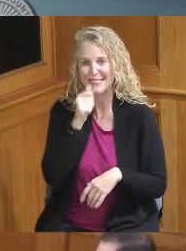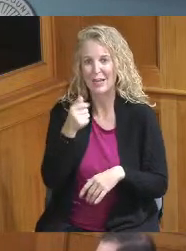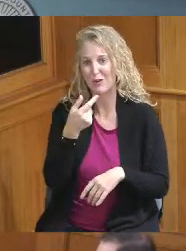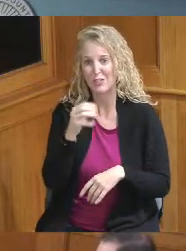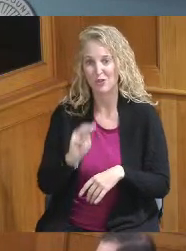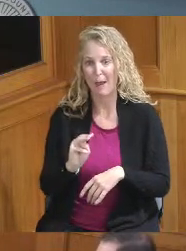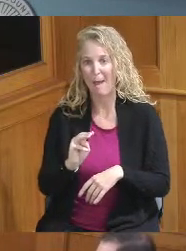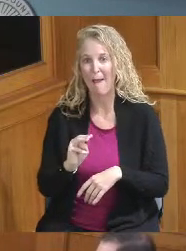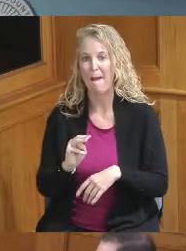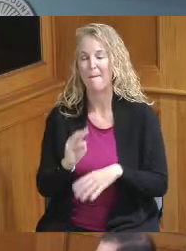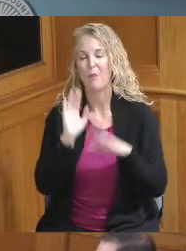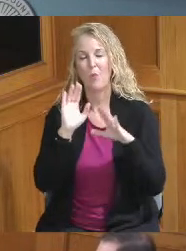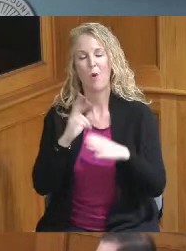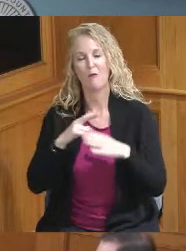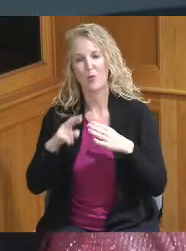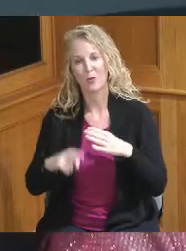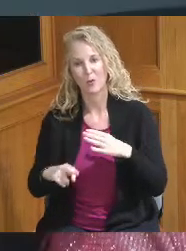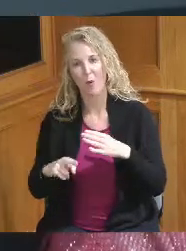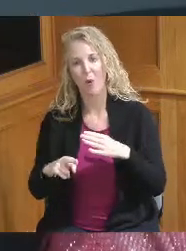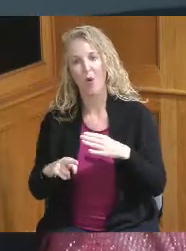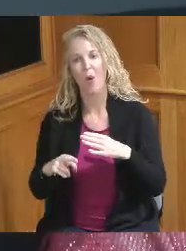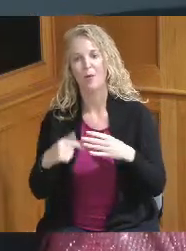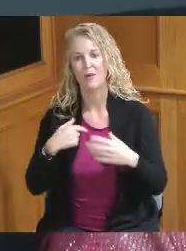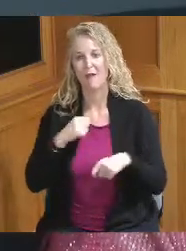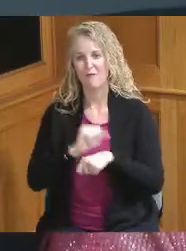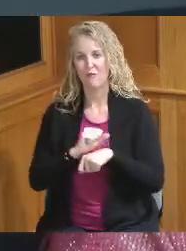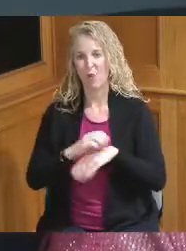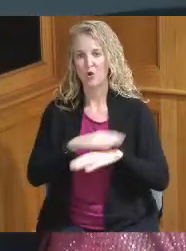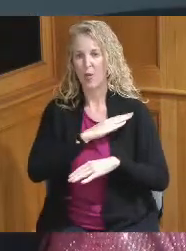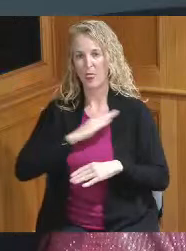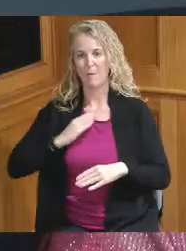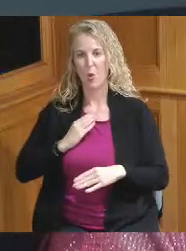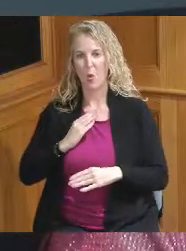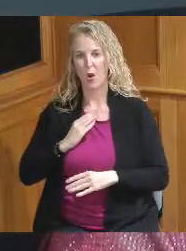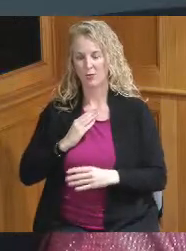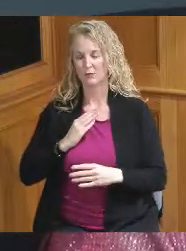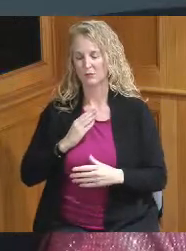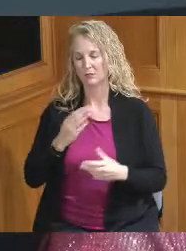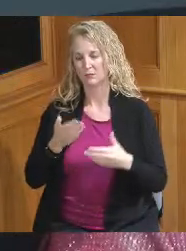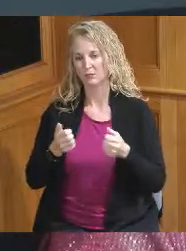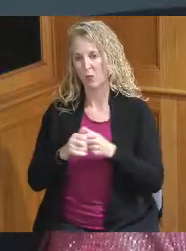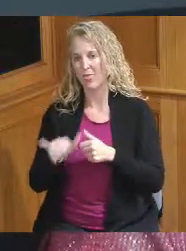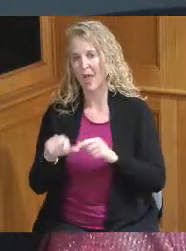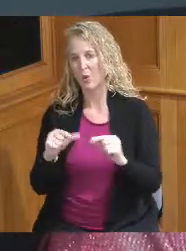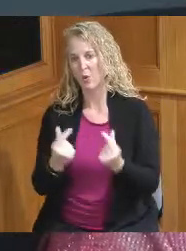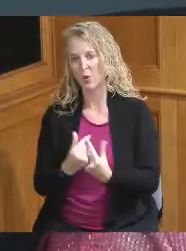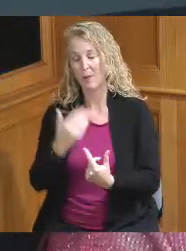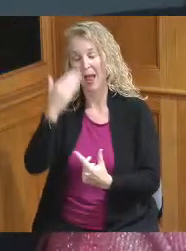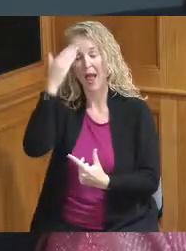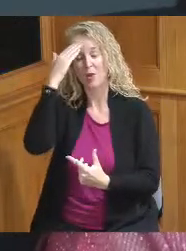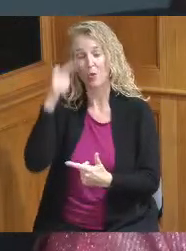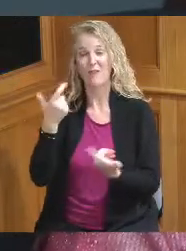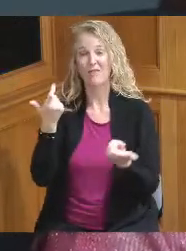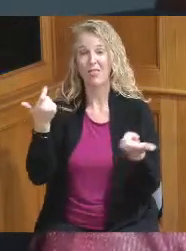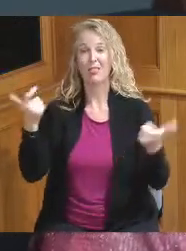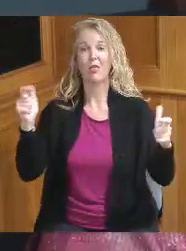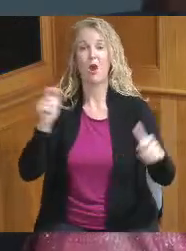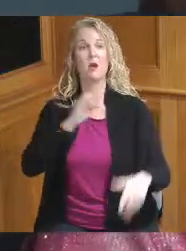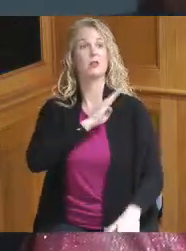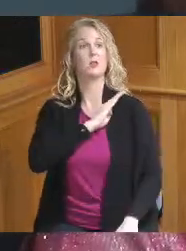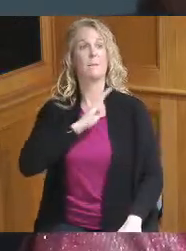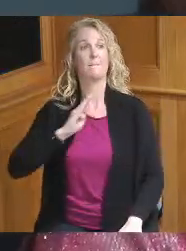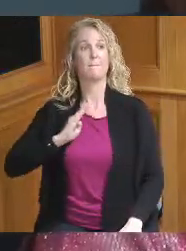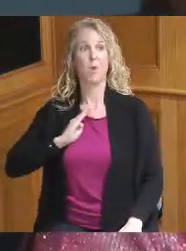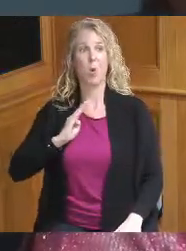but great results, having been on the board and presently on the board. I know you have the largest board I've